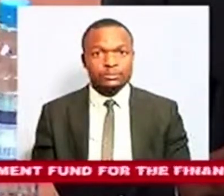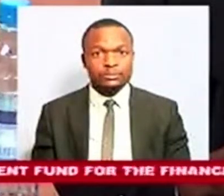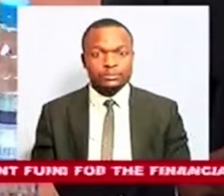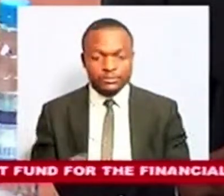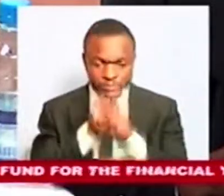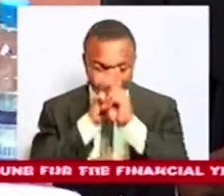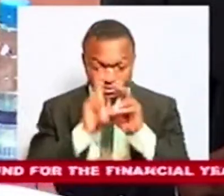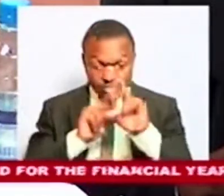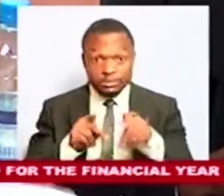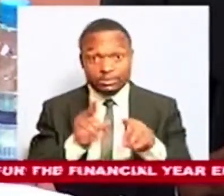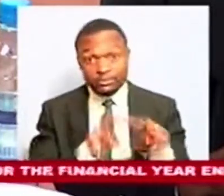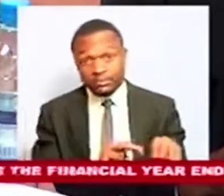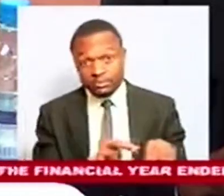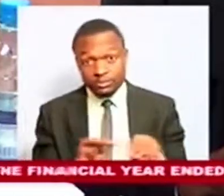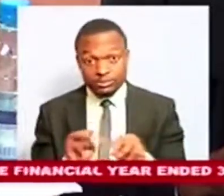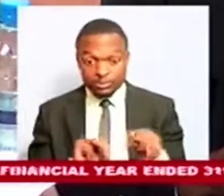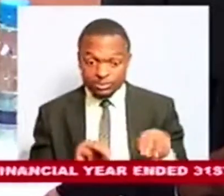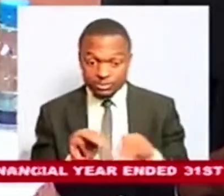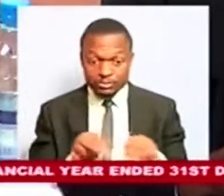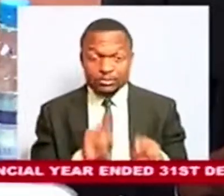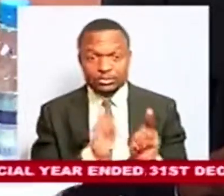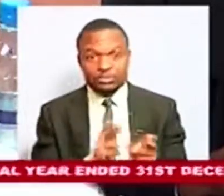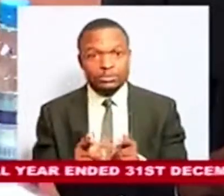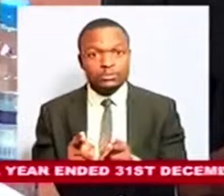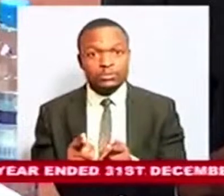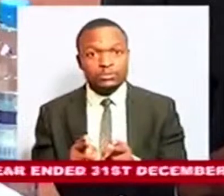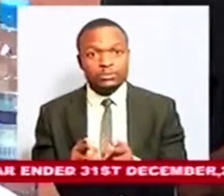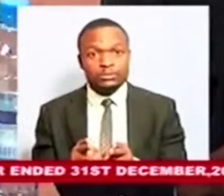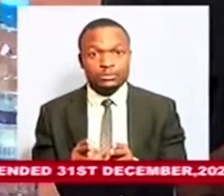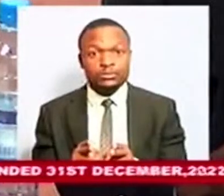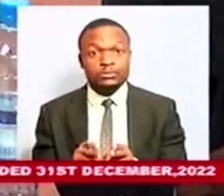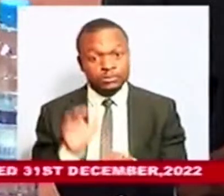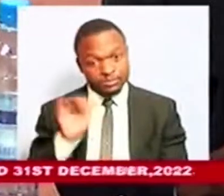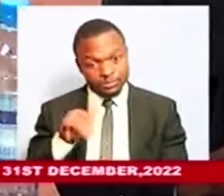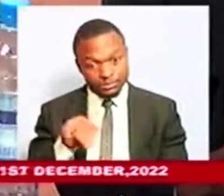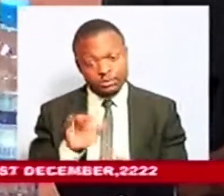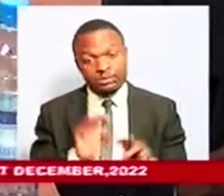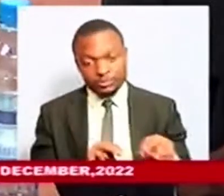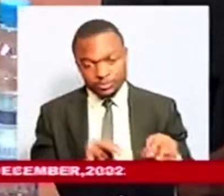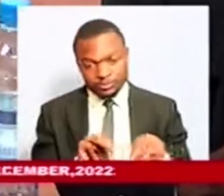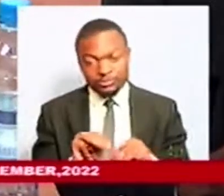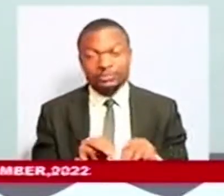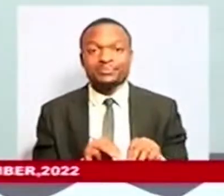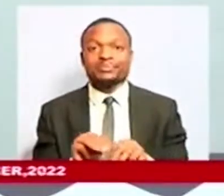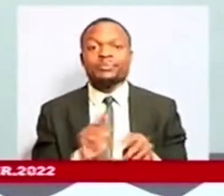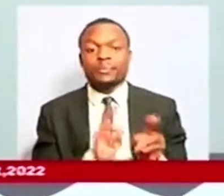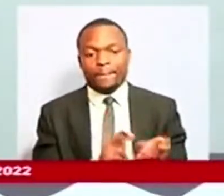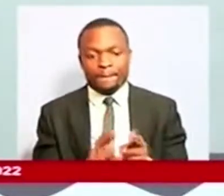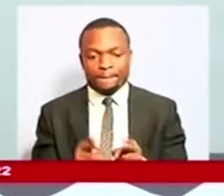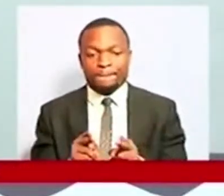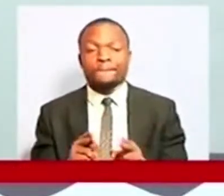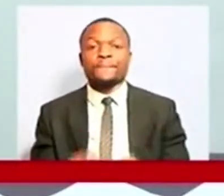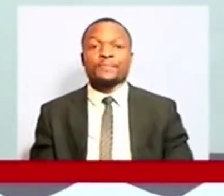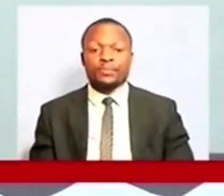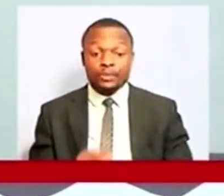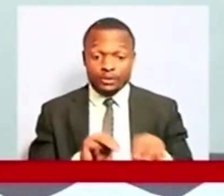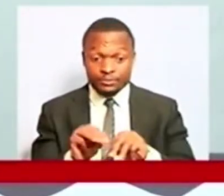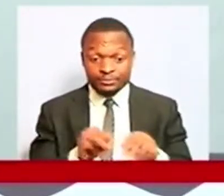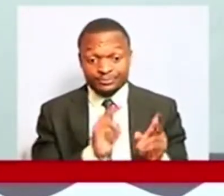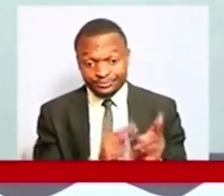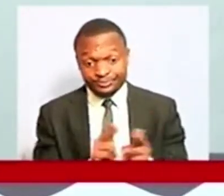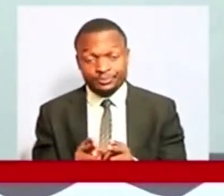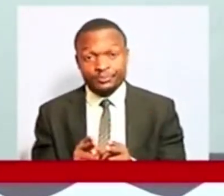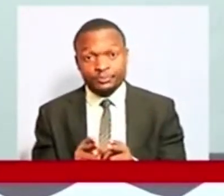Honorable Chair, do I move to management response or I go through the report? Yes, you go to the Management response. Management's